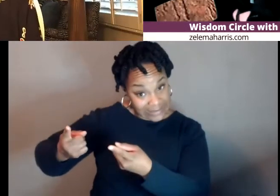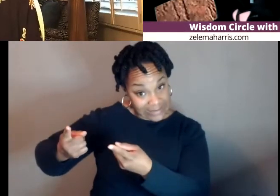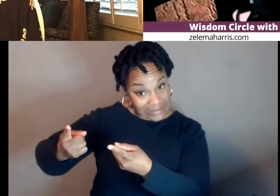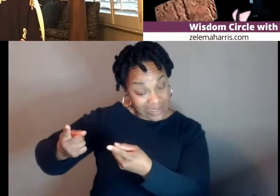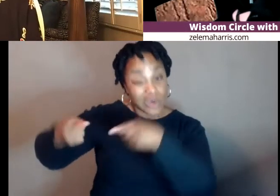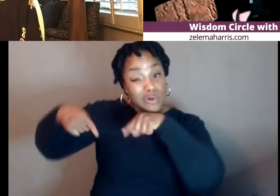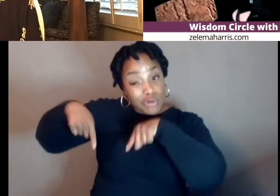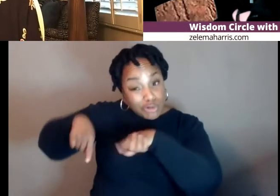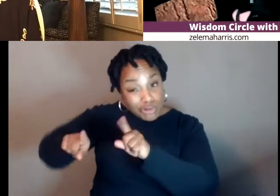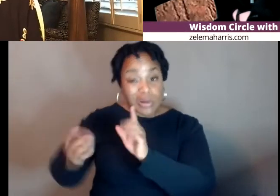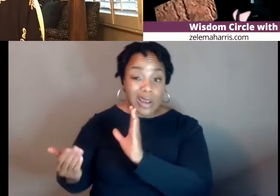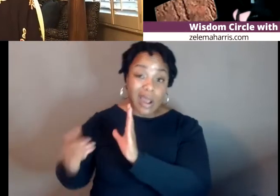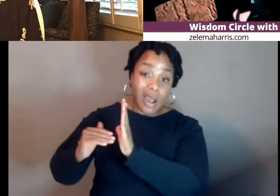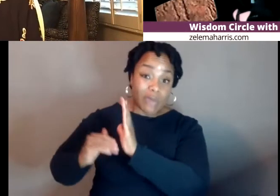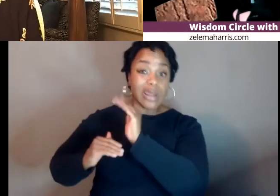1865 to around